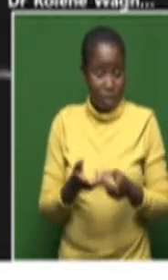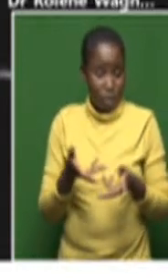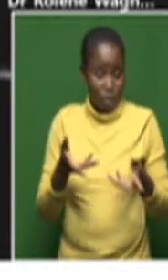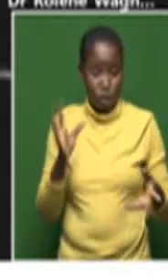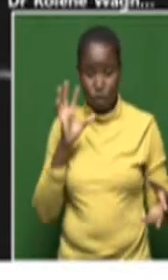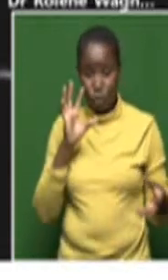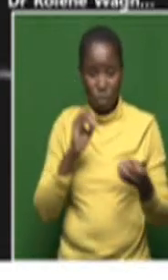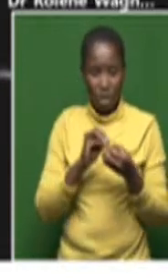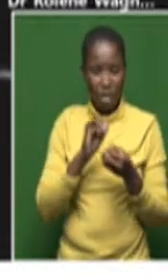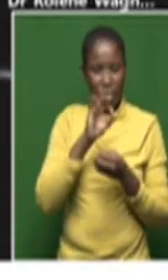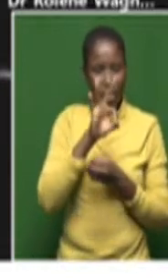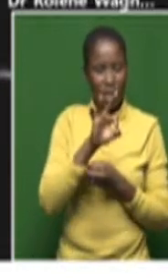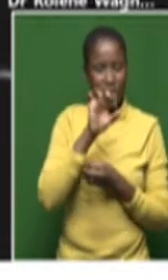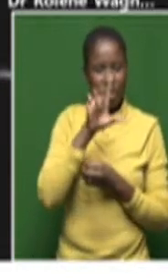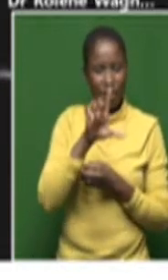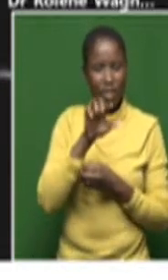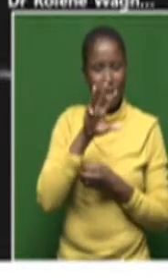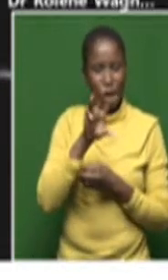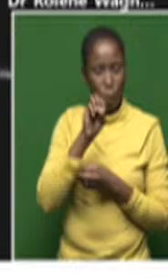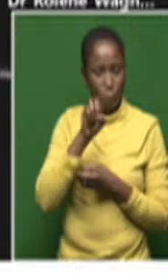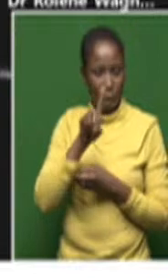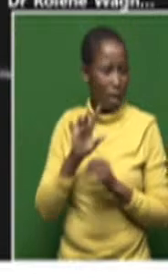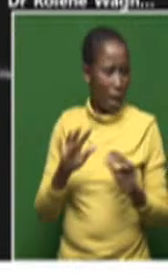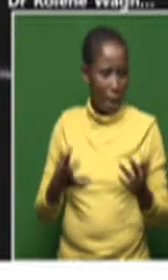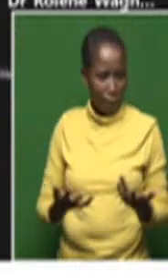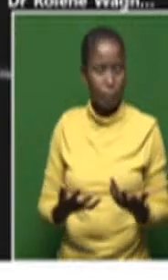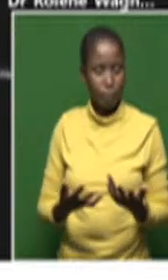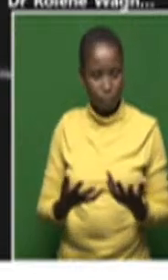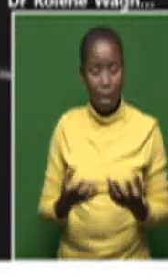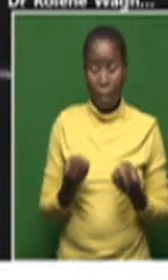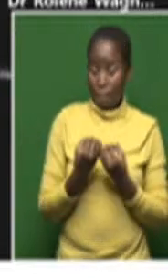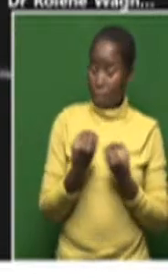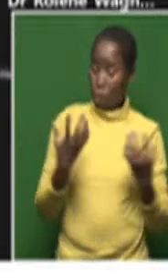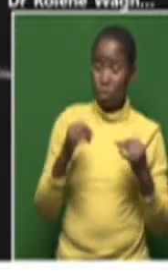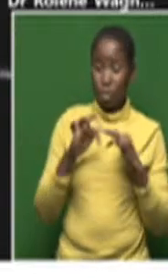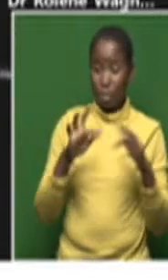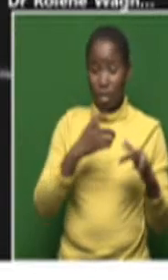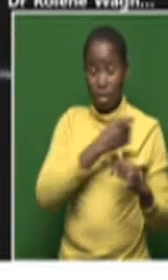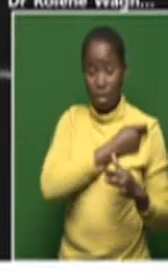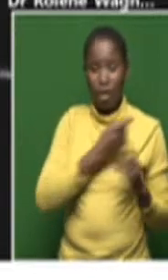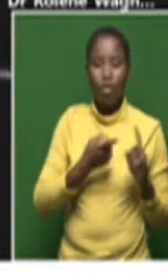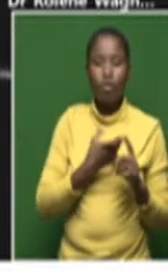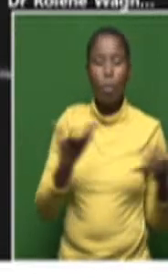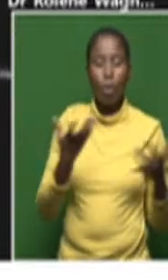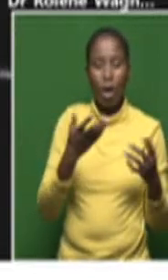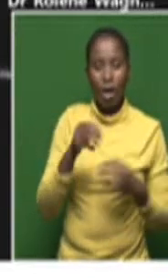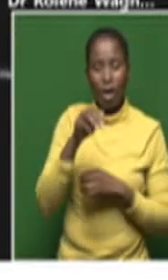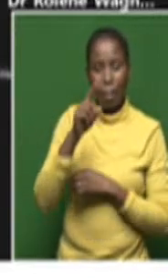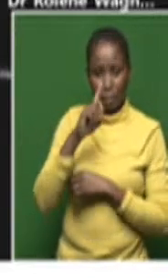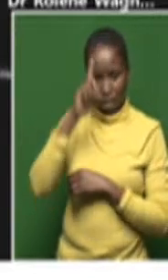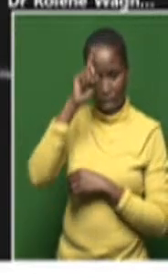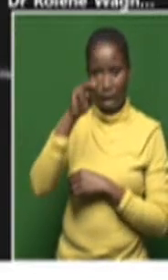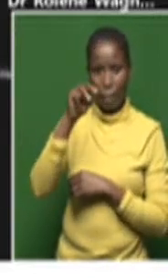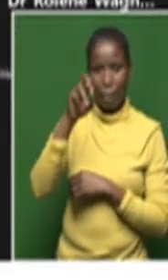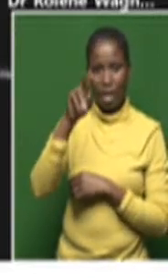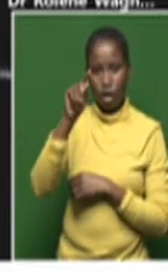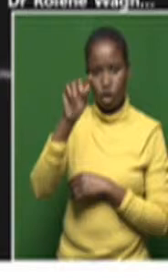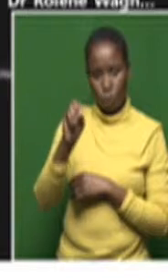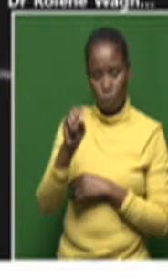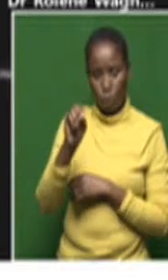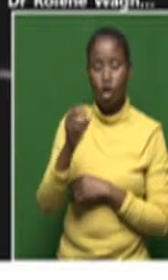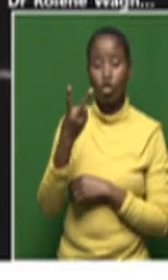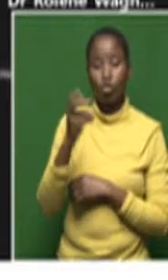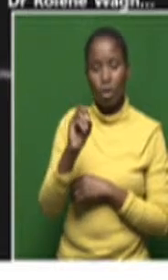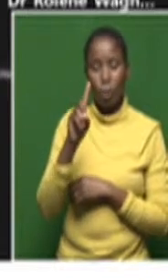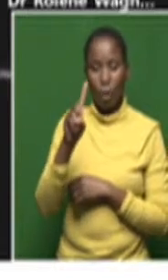of 37,901, the largest number of people vaccinated came from the Nelson Mandela Metro. 21% of